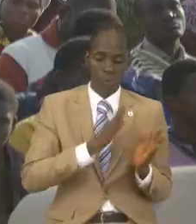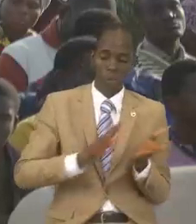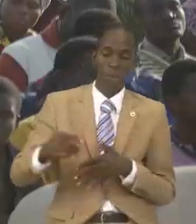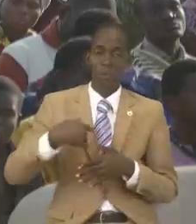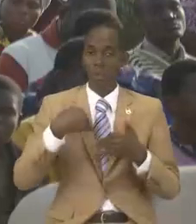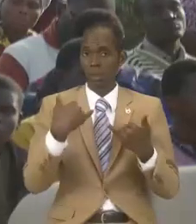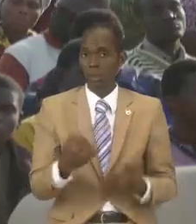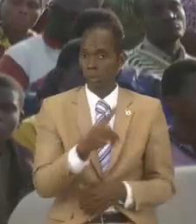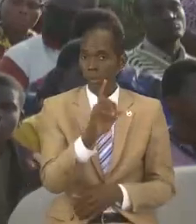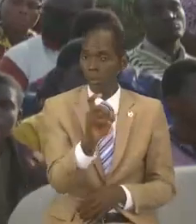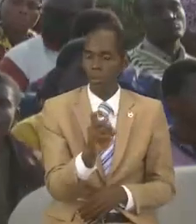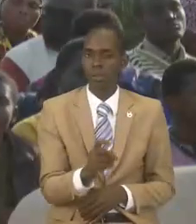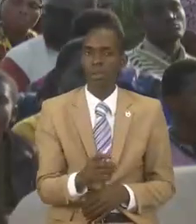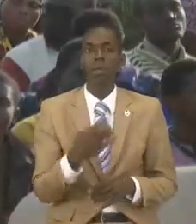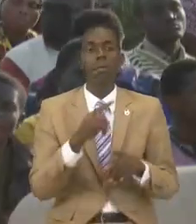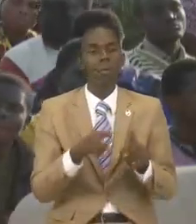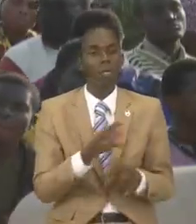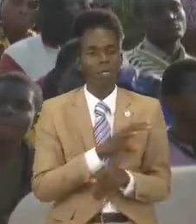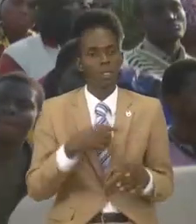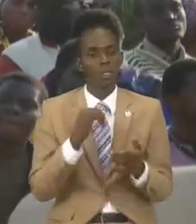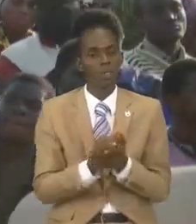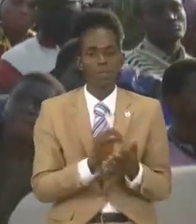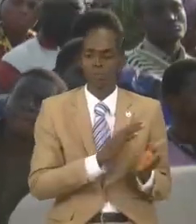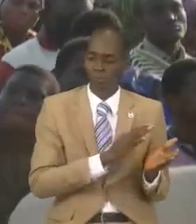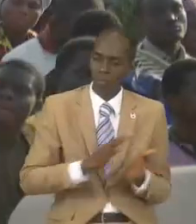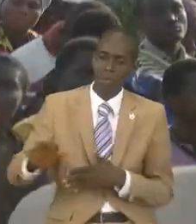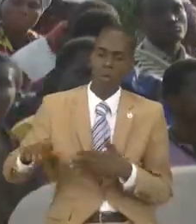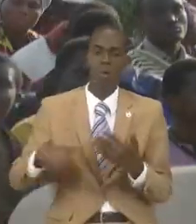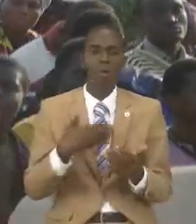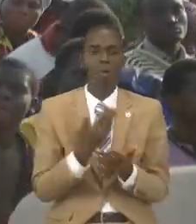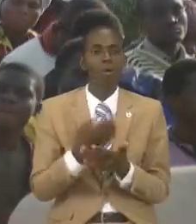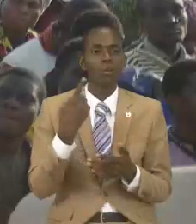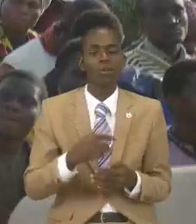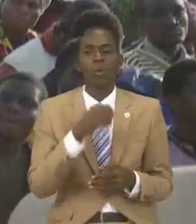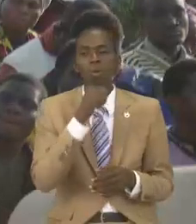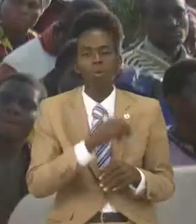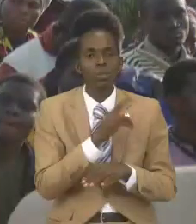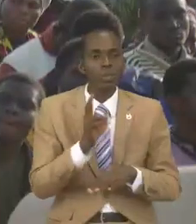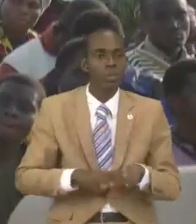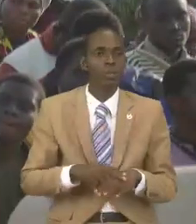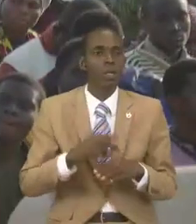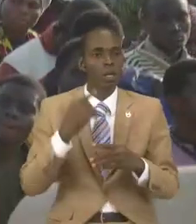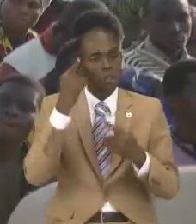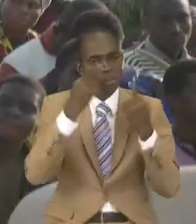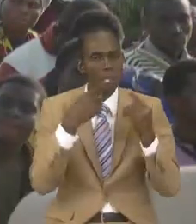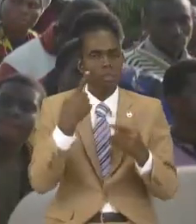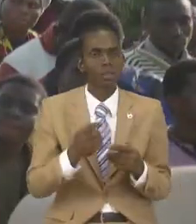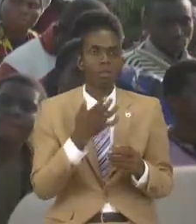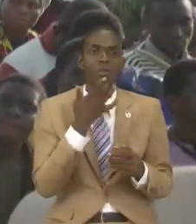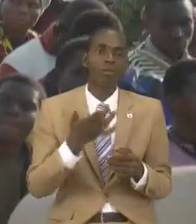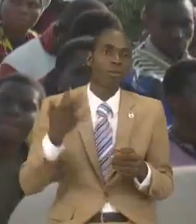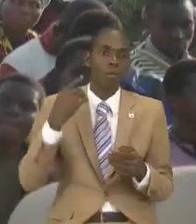It says, put it all concerning the former conversation, the old man, which